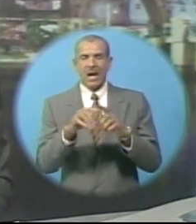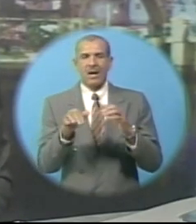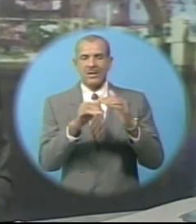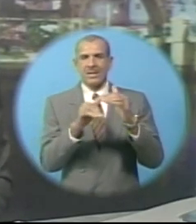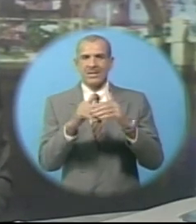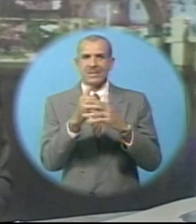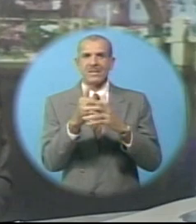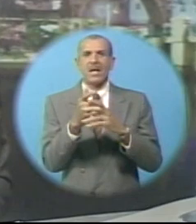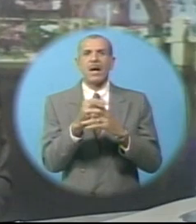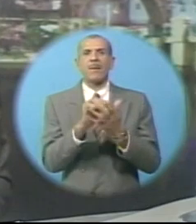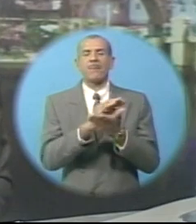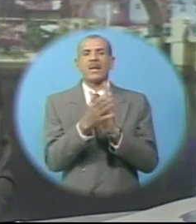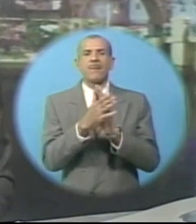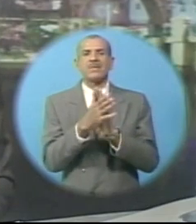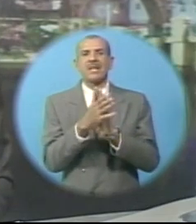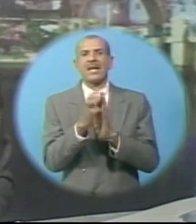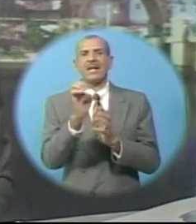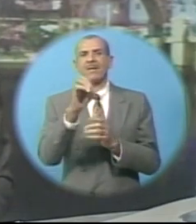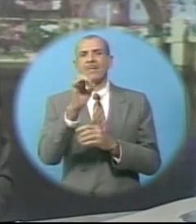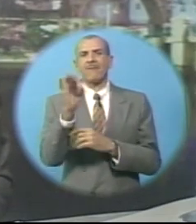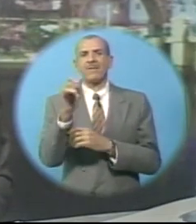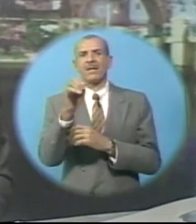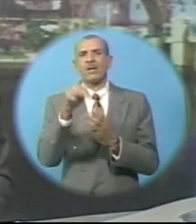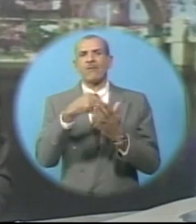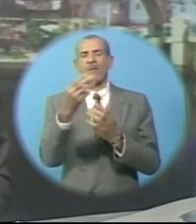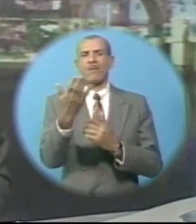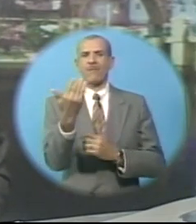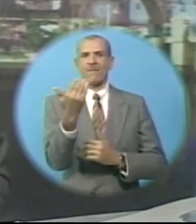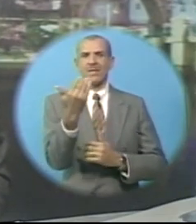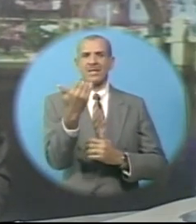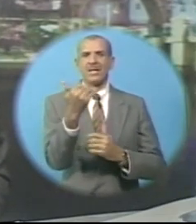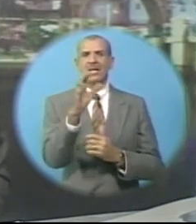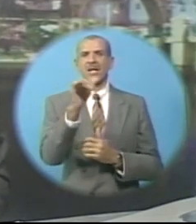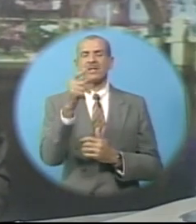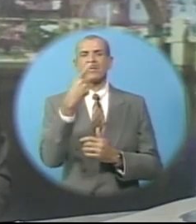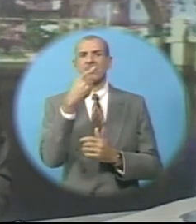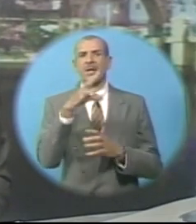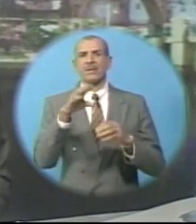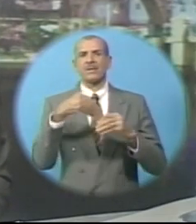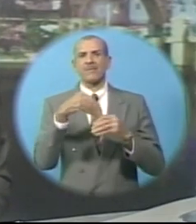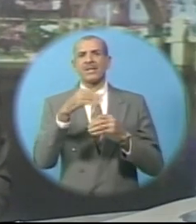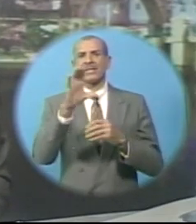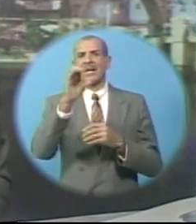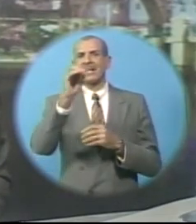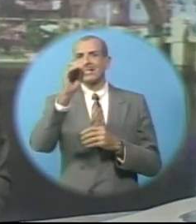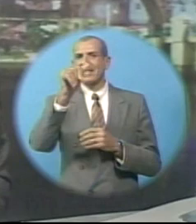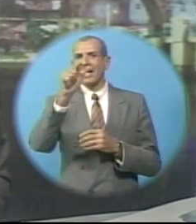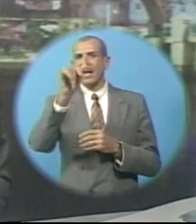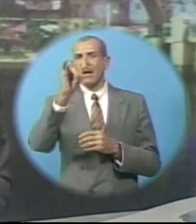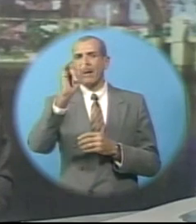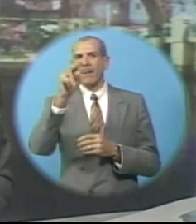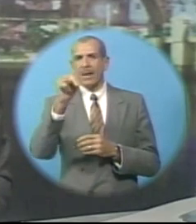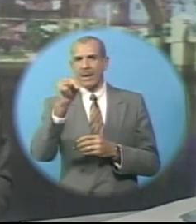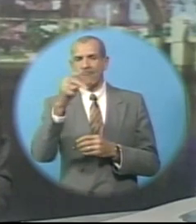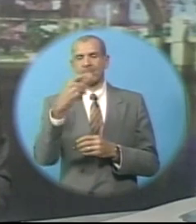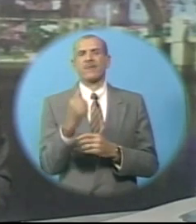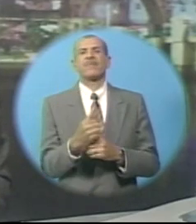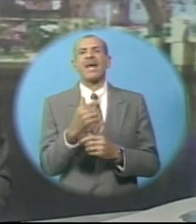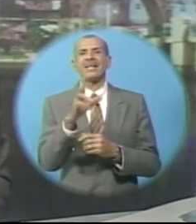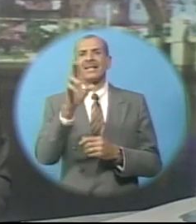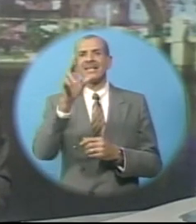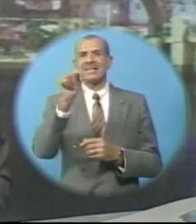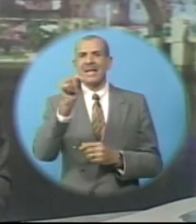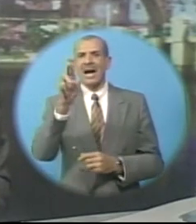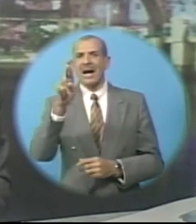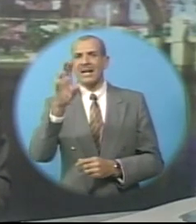effective on November 15th, affected consumers can claim compensation and alternative device. The TRC